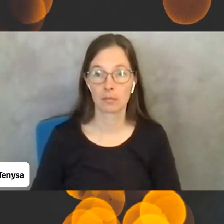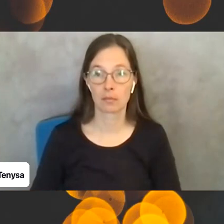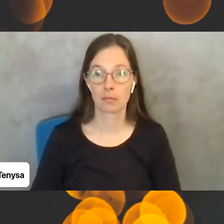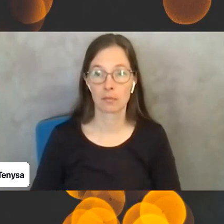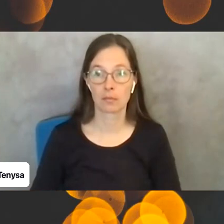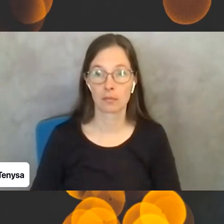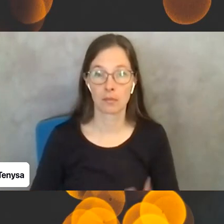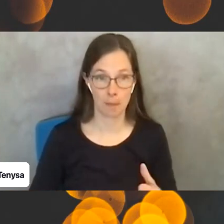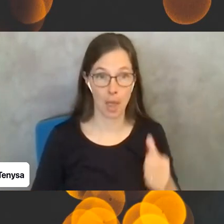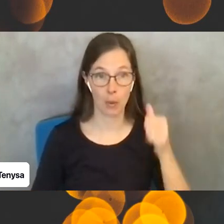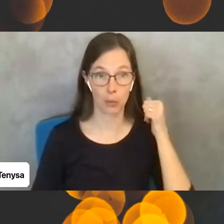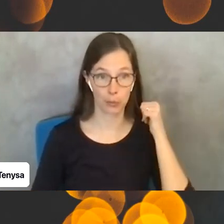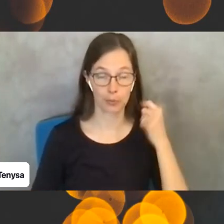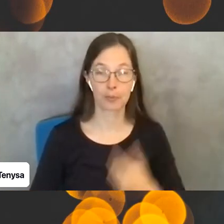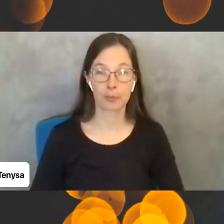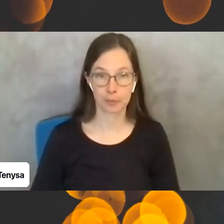Crossing backward.